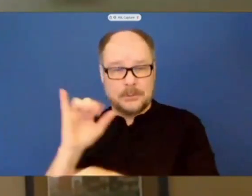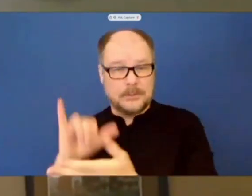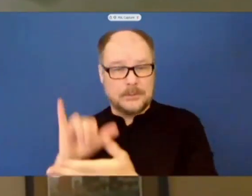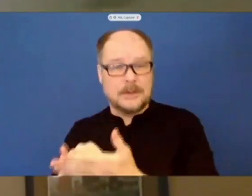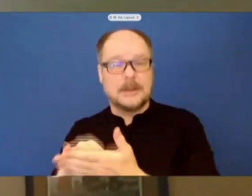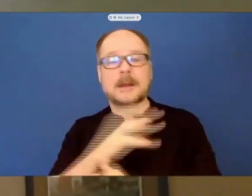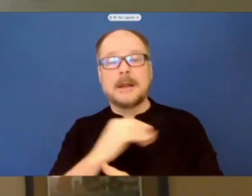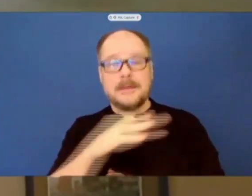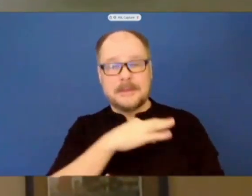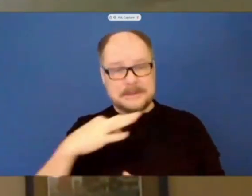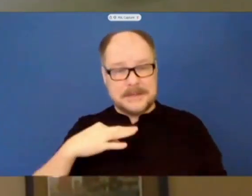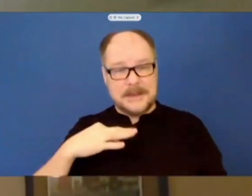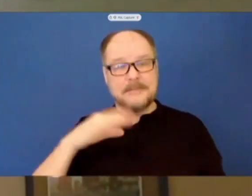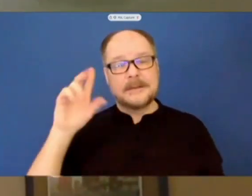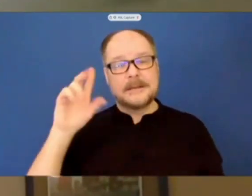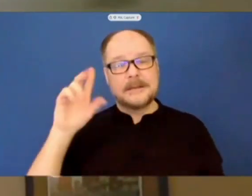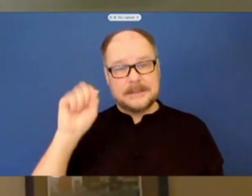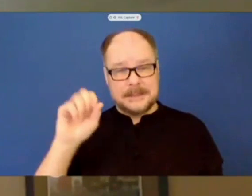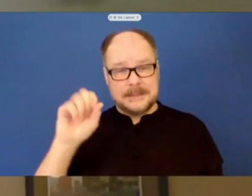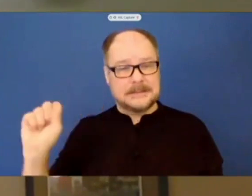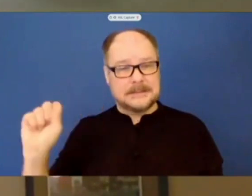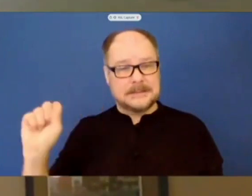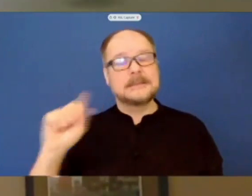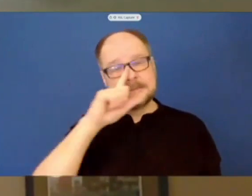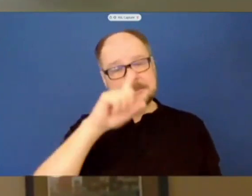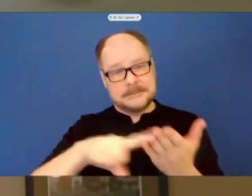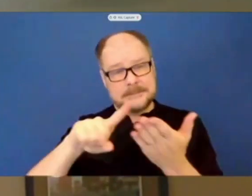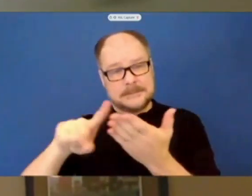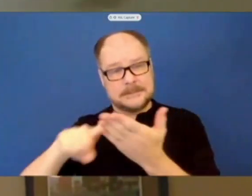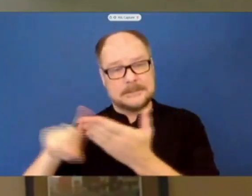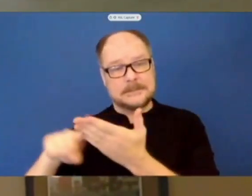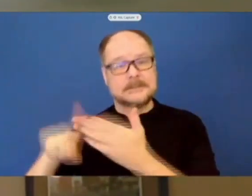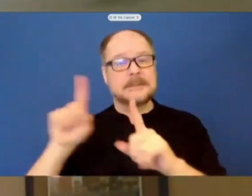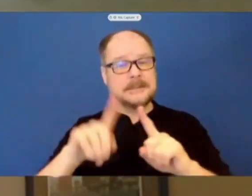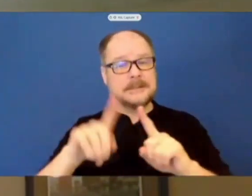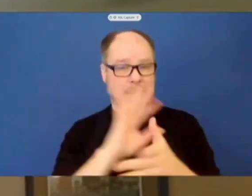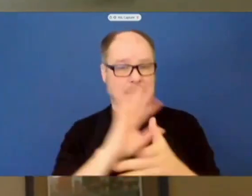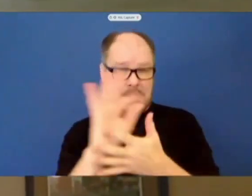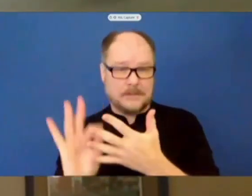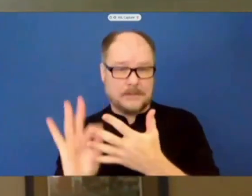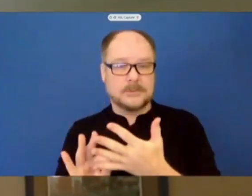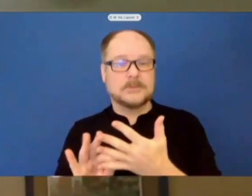Social Services who are looking at all of our transportation options to see what we need to do to make sure